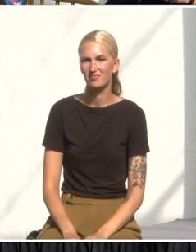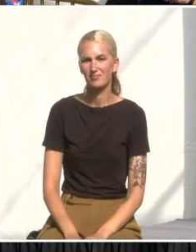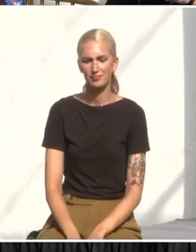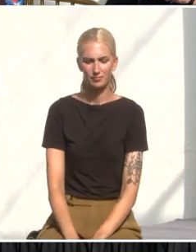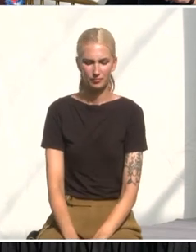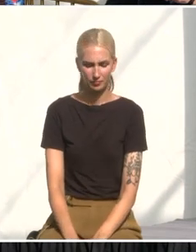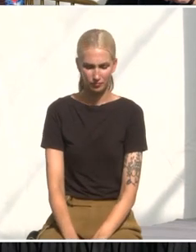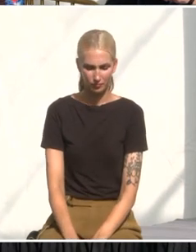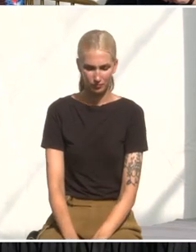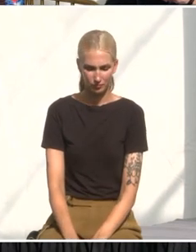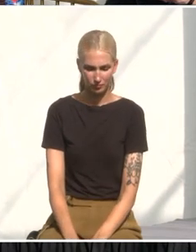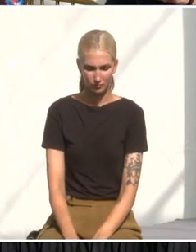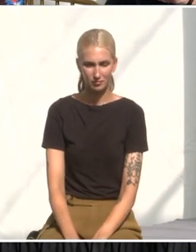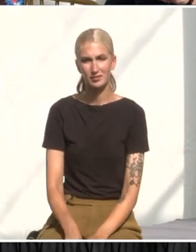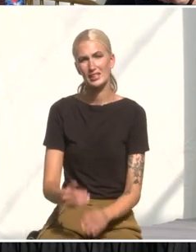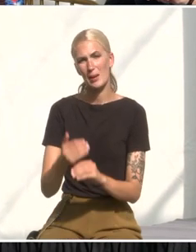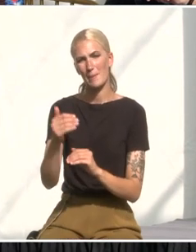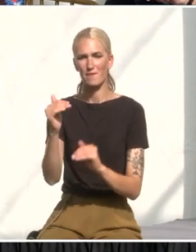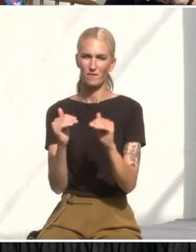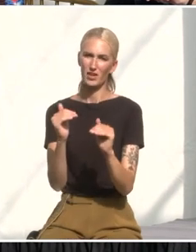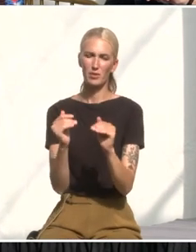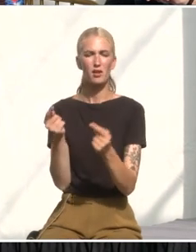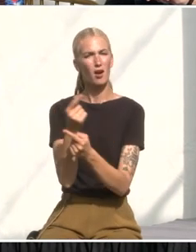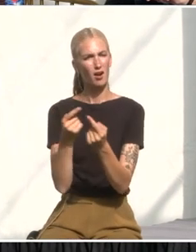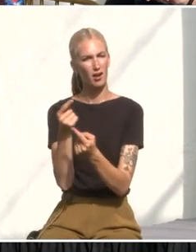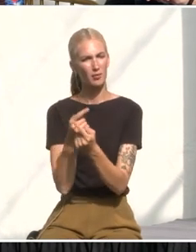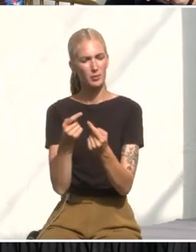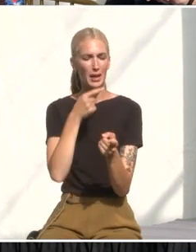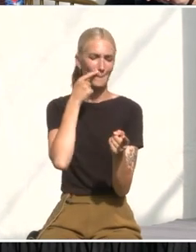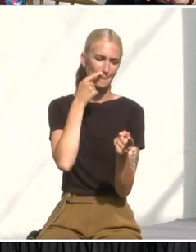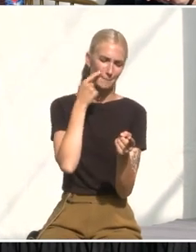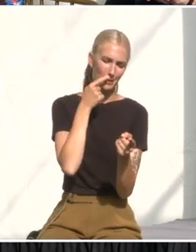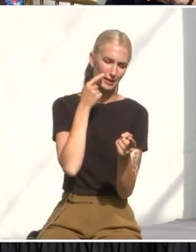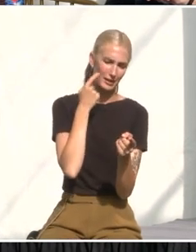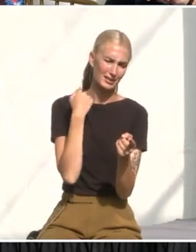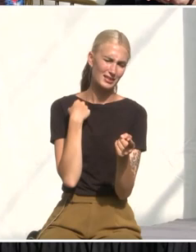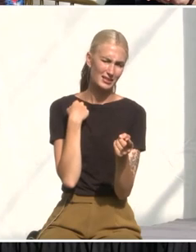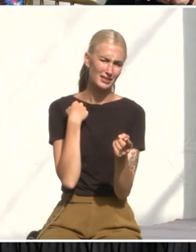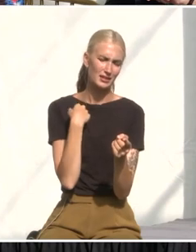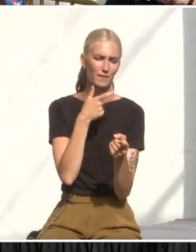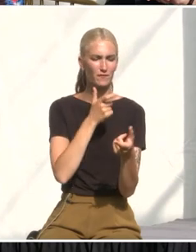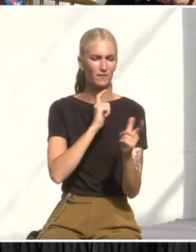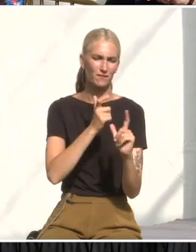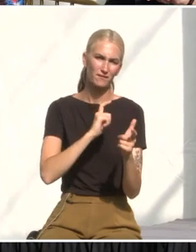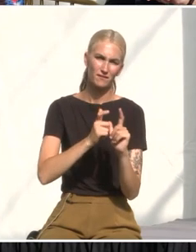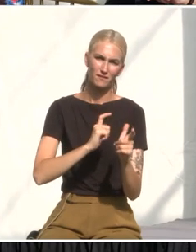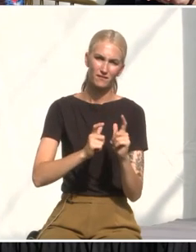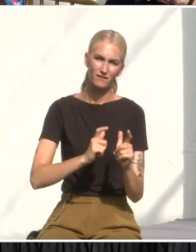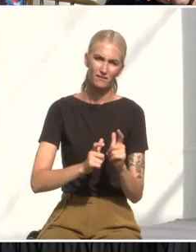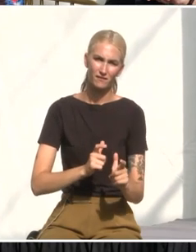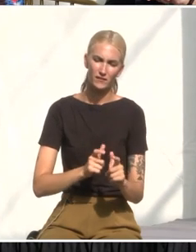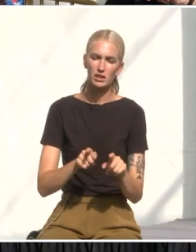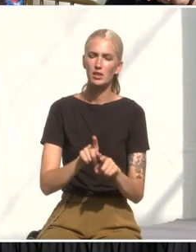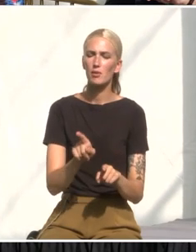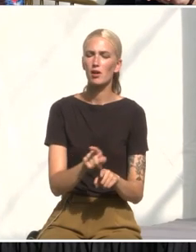chance to answer, and we'll see, and also we'll discuss. And while men are answering, I would like to ask